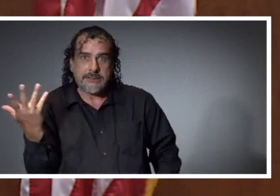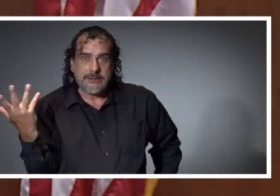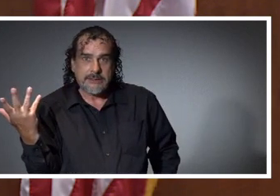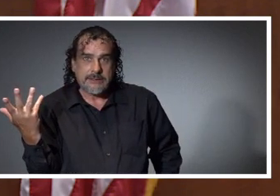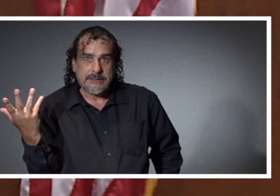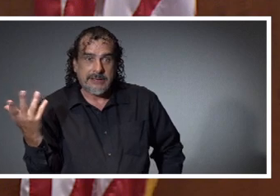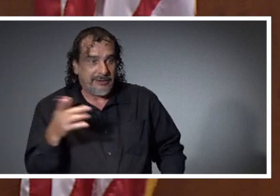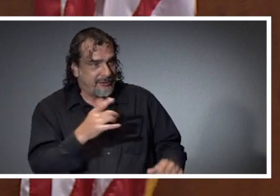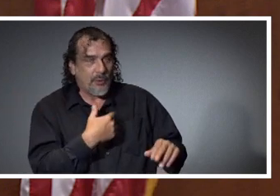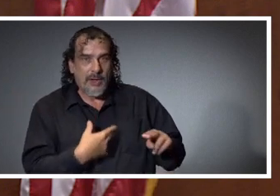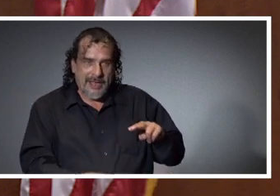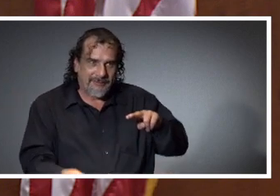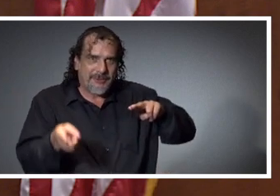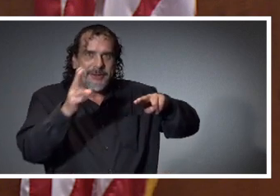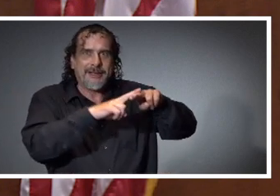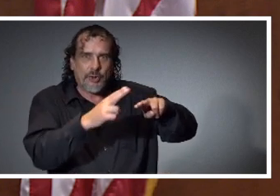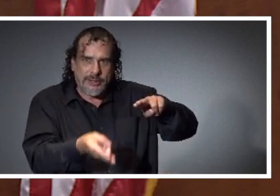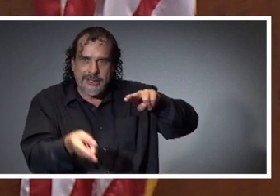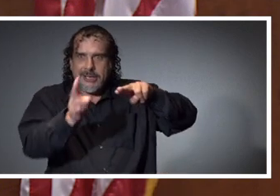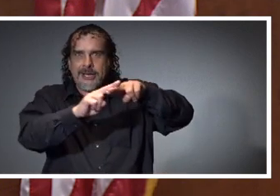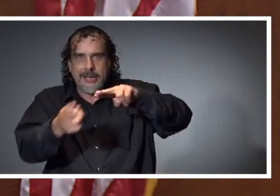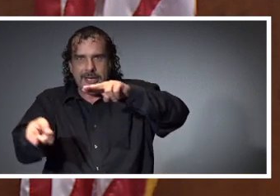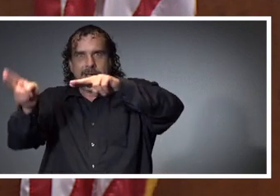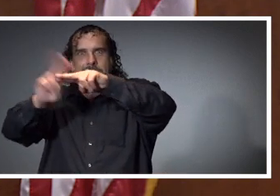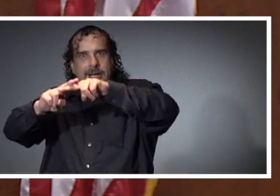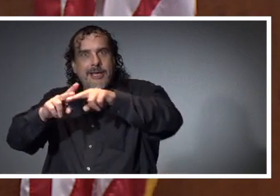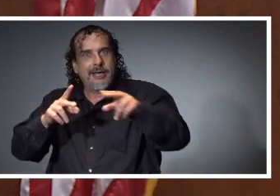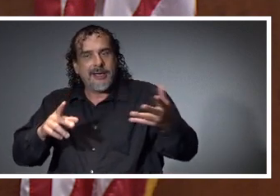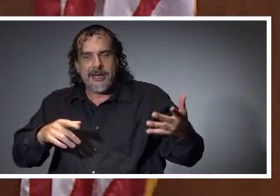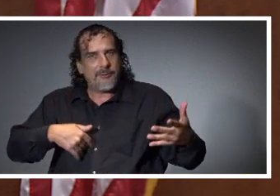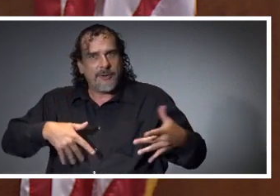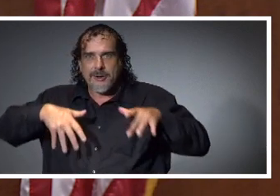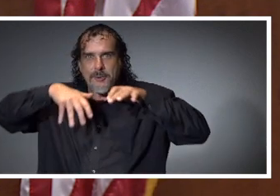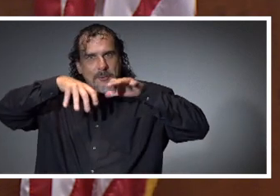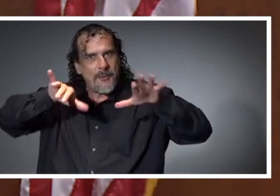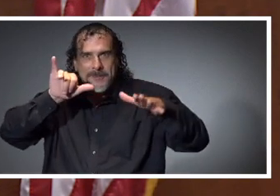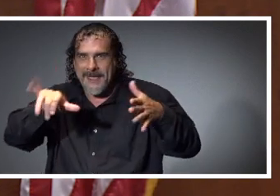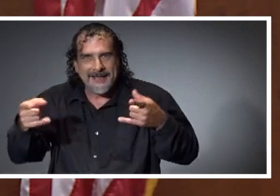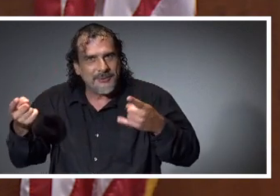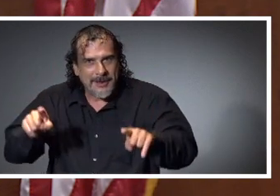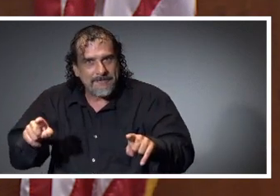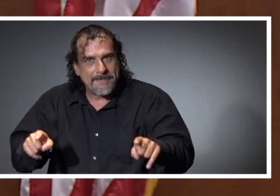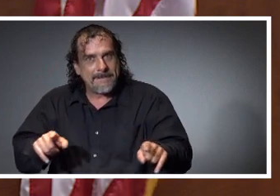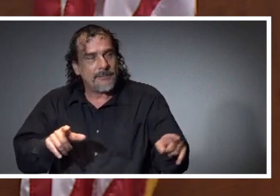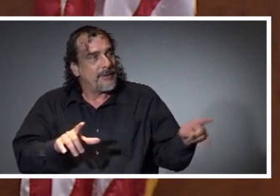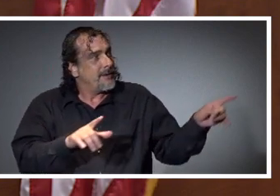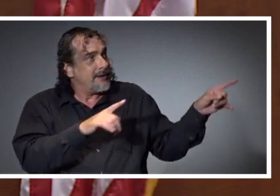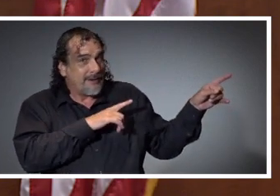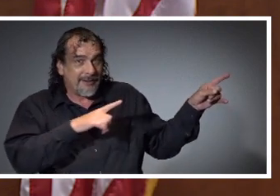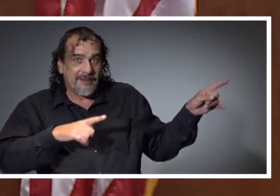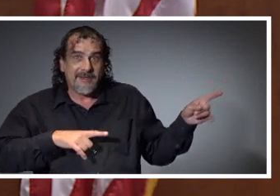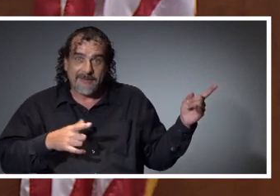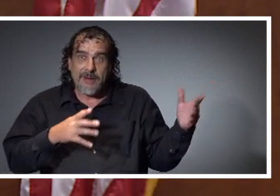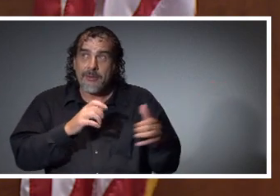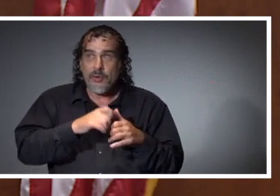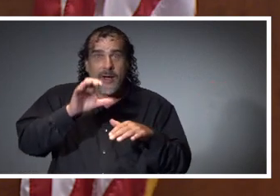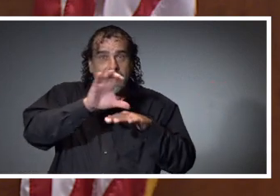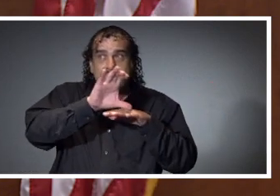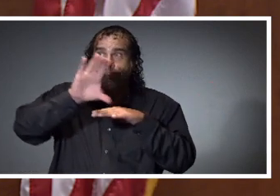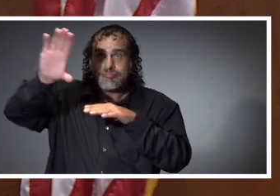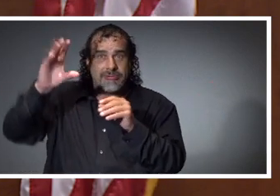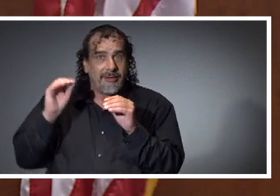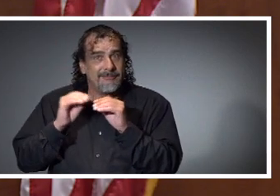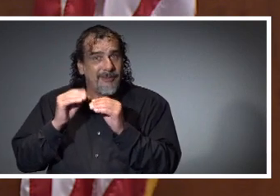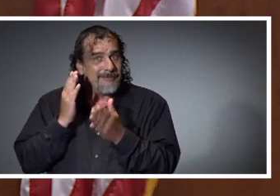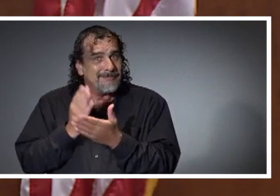tax increase on small businesses, and we're going to work really hard to make sure that doesn't happen. The legislature is probably going to have to put more money in the trust fund. I